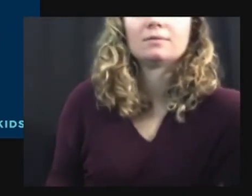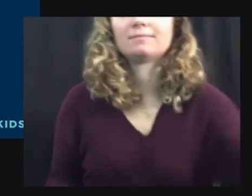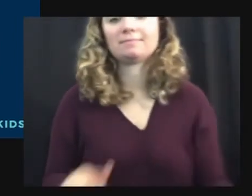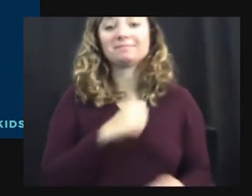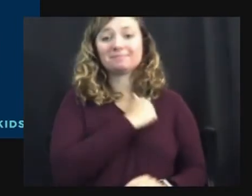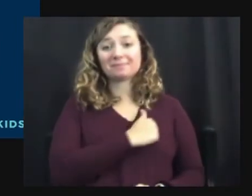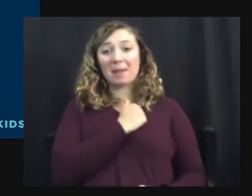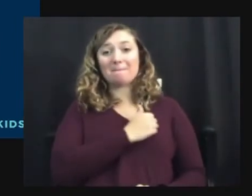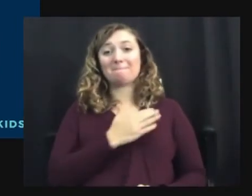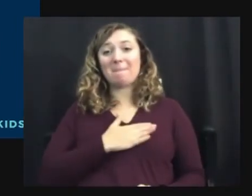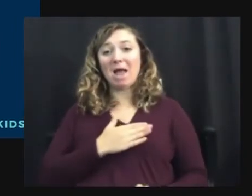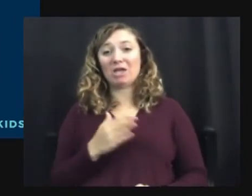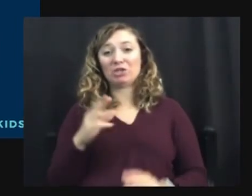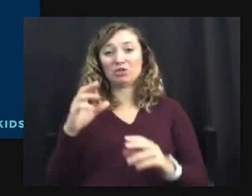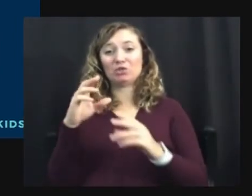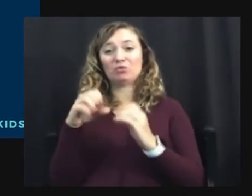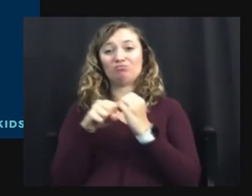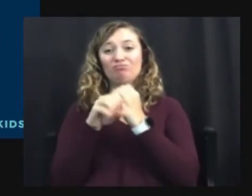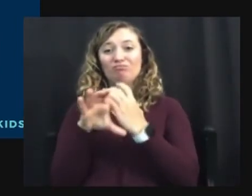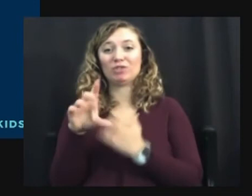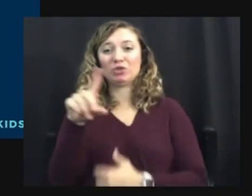it occasionally does that. So